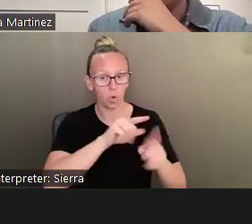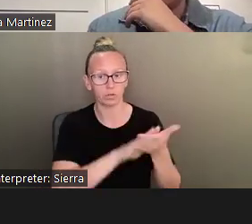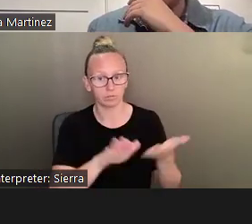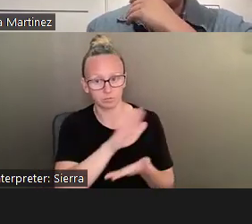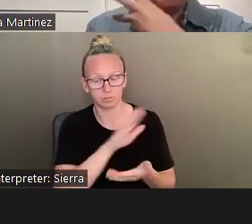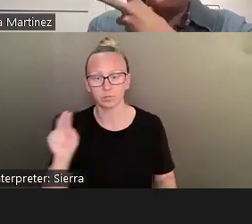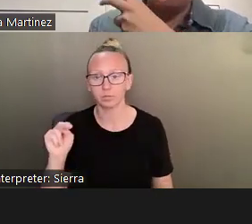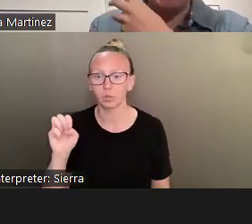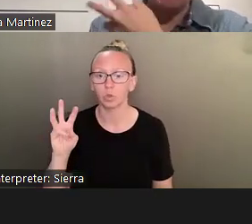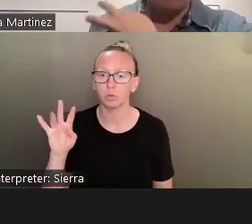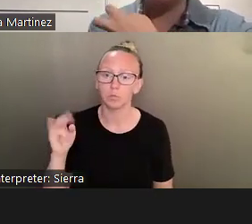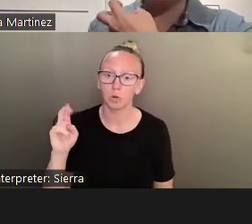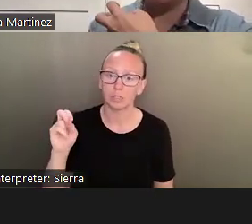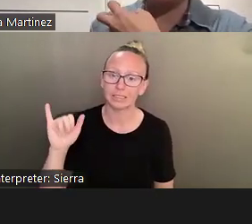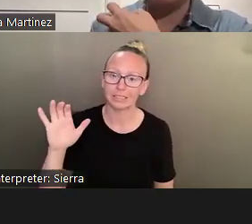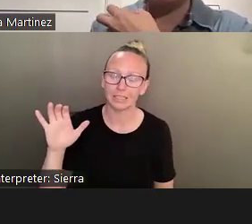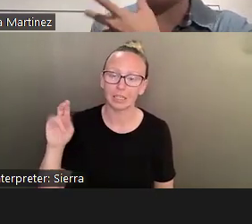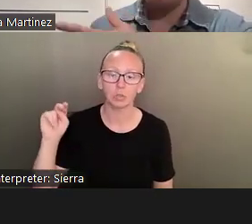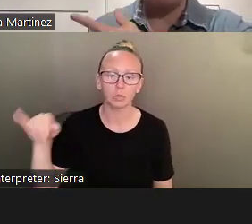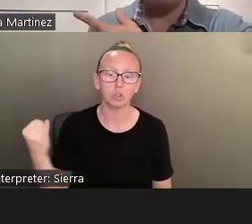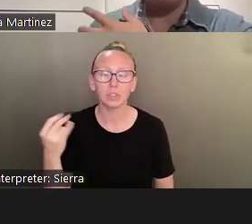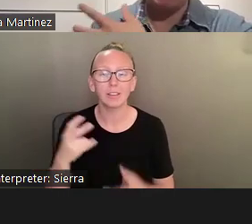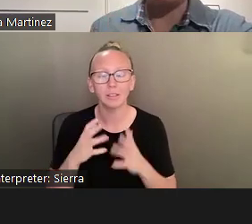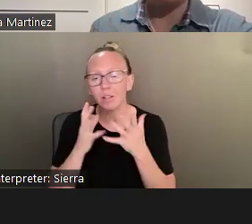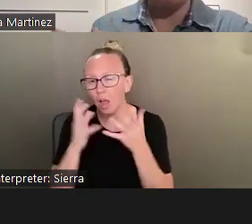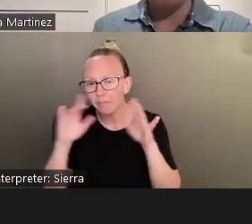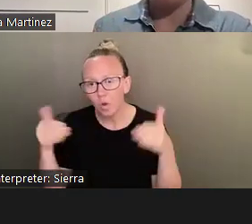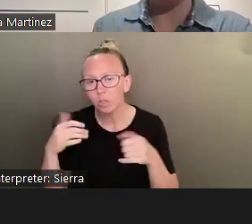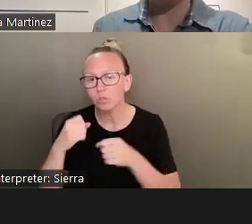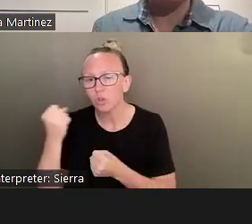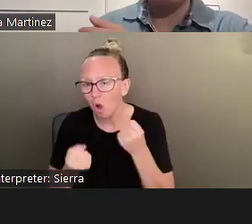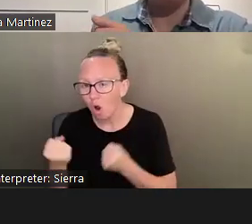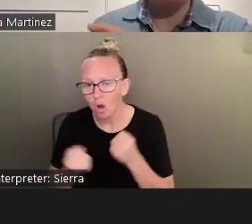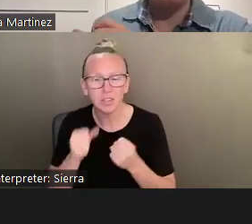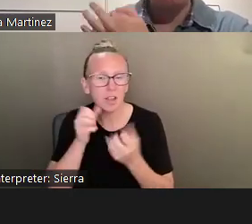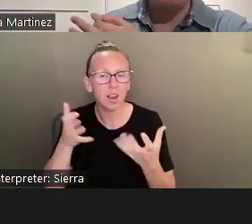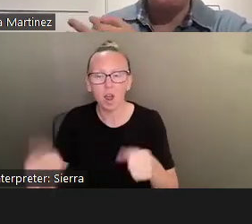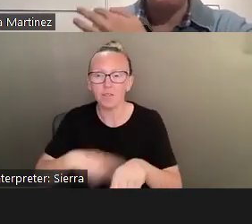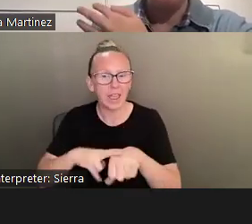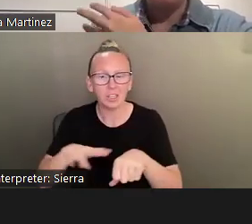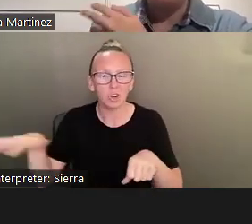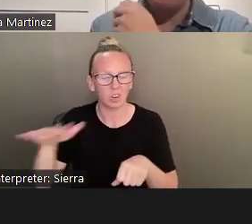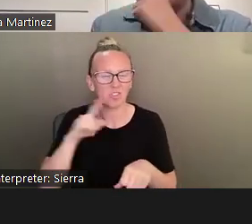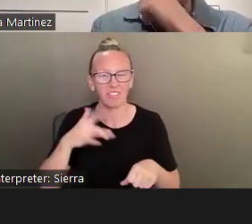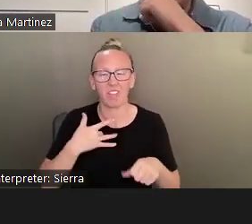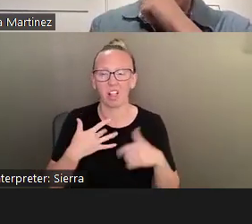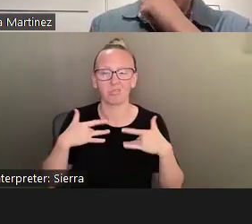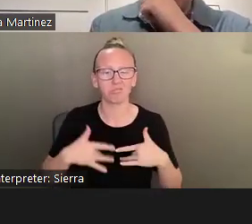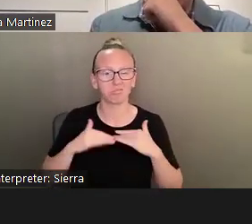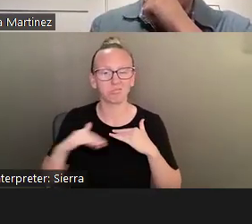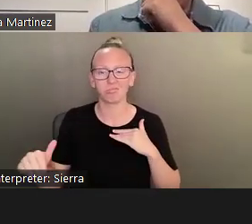New Jersey. It's a very car-centric city, not a lot of nature around. It's feeling pretty bleak, to be